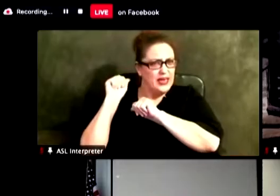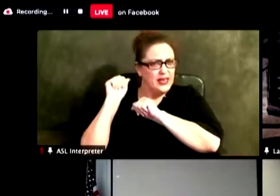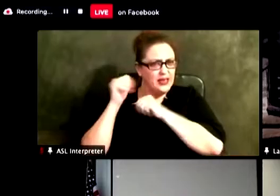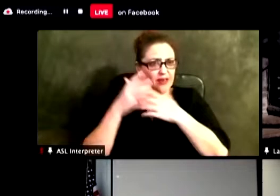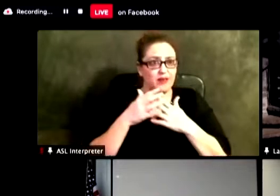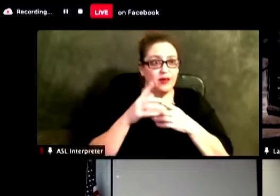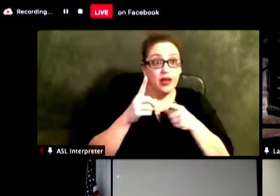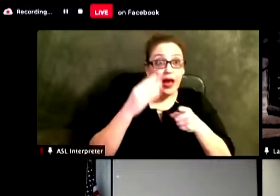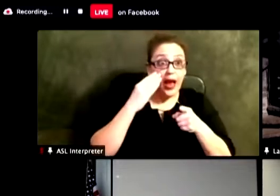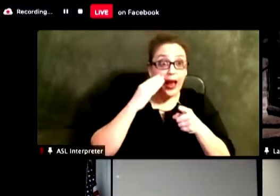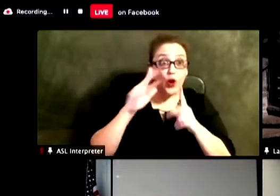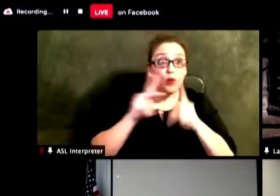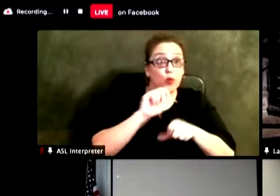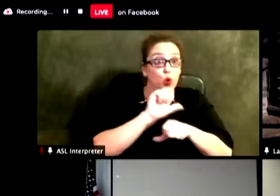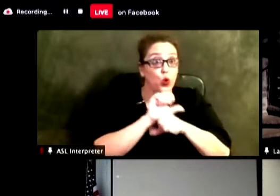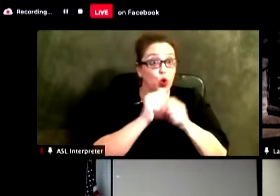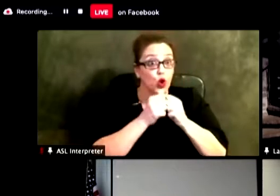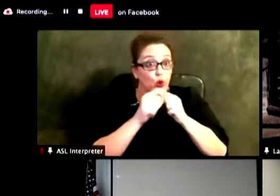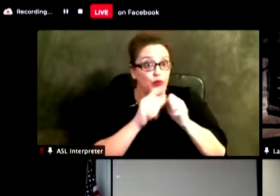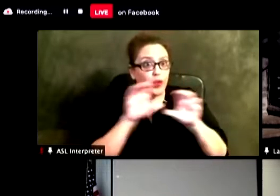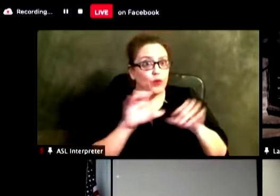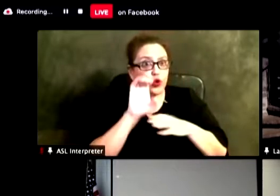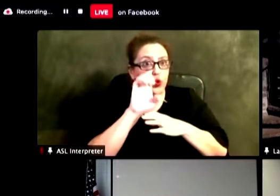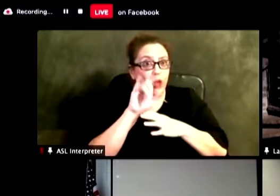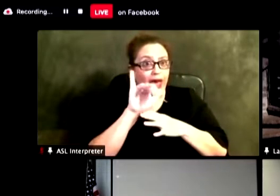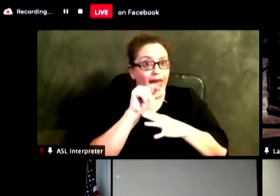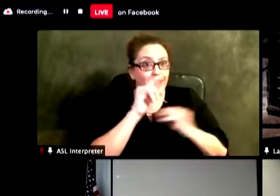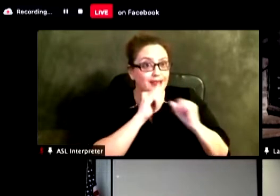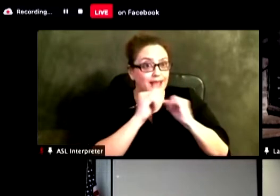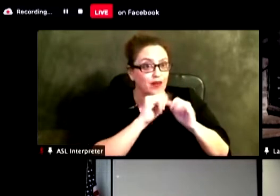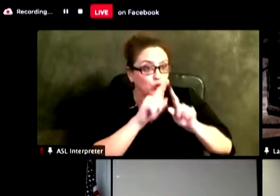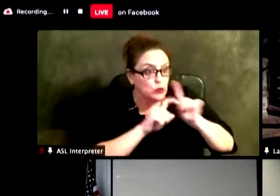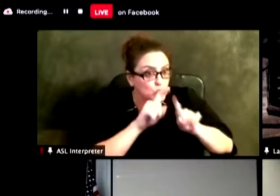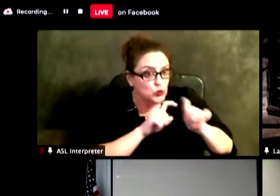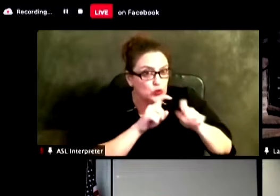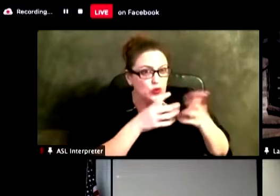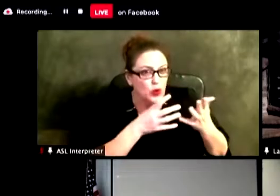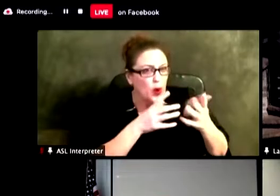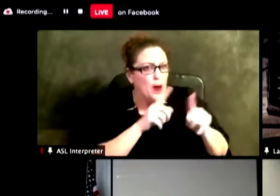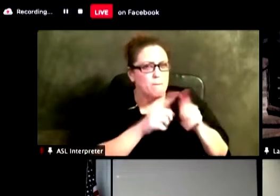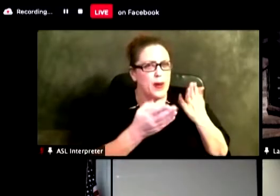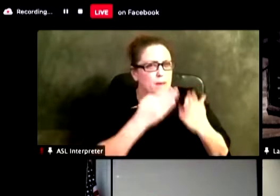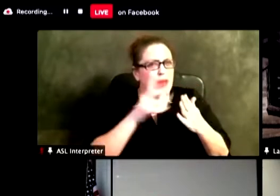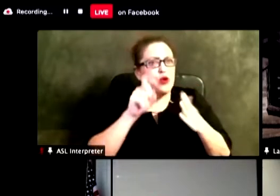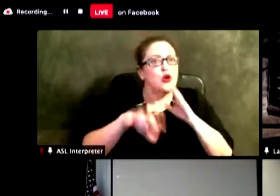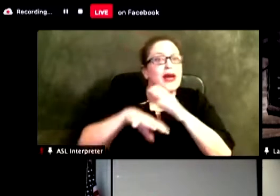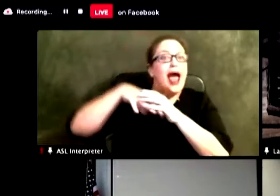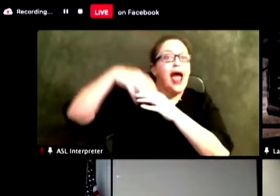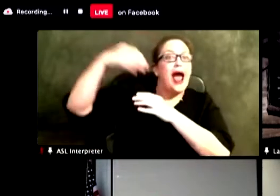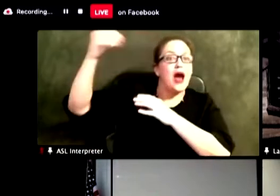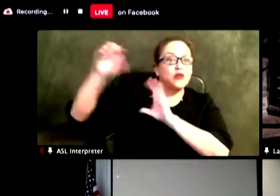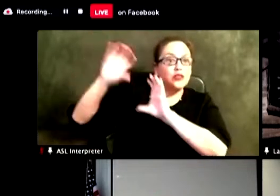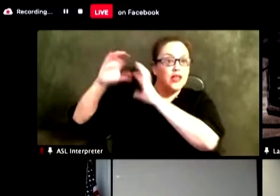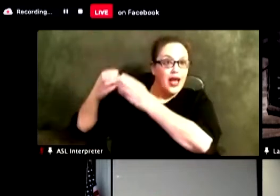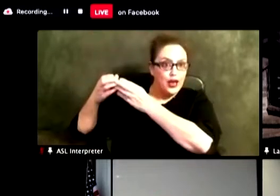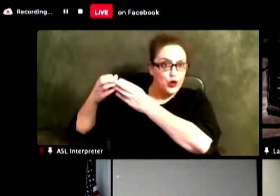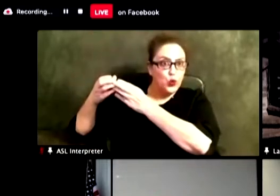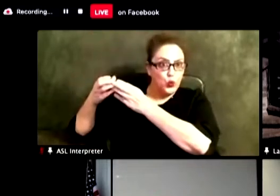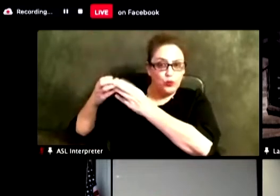city would consider hiring an outside third-party professional entity to interview those employees who've left the department to